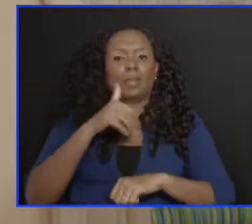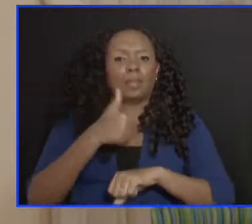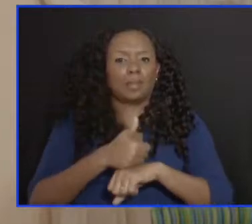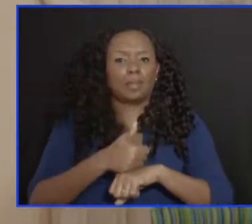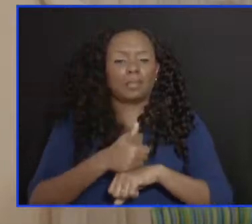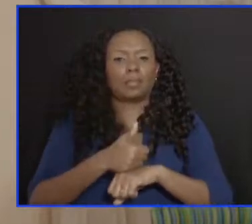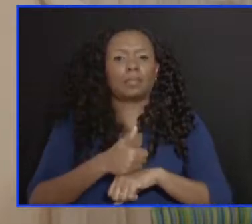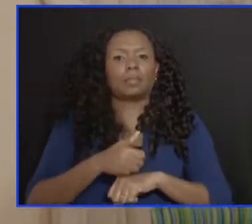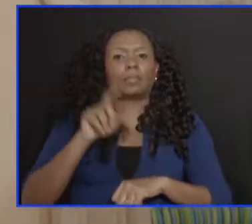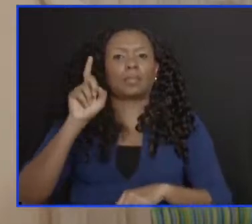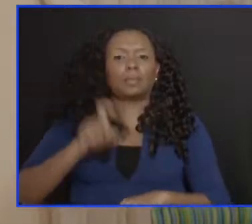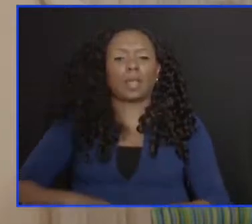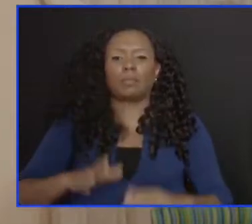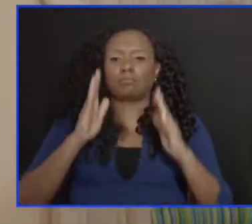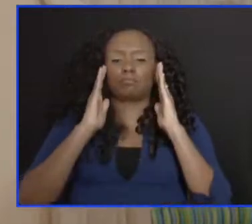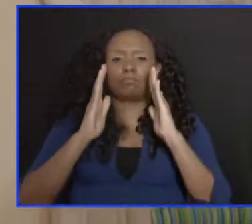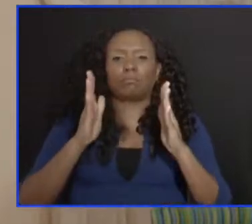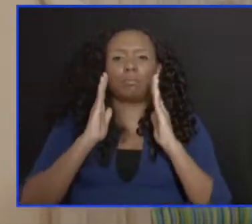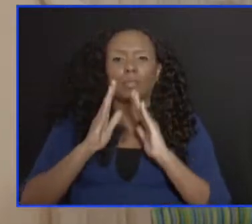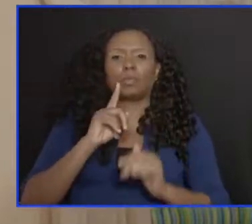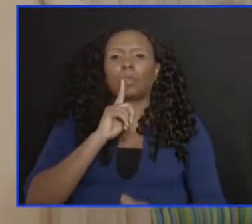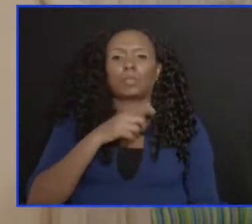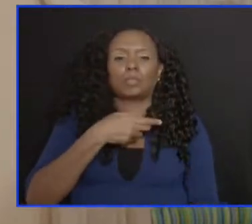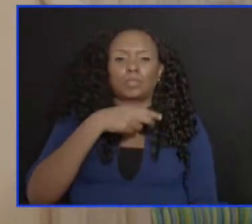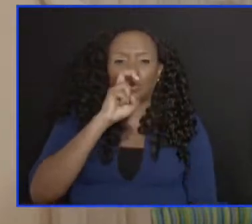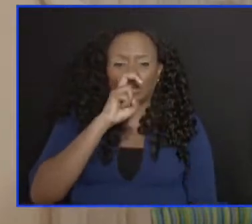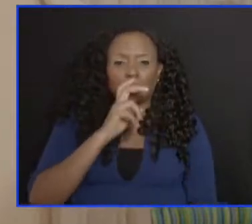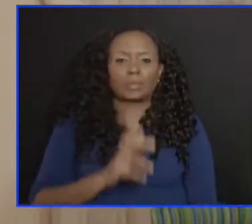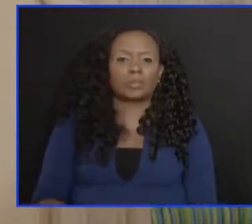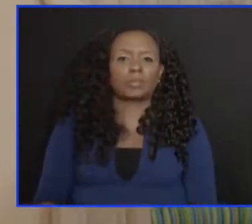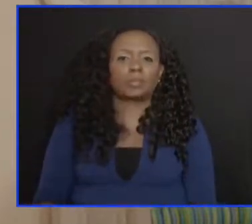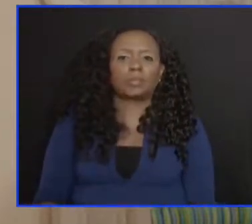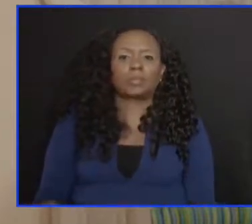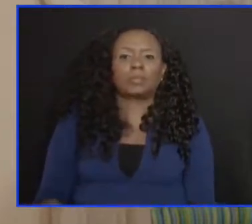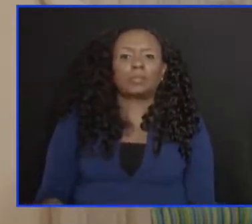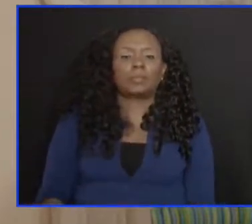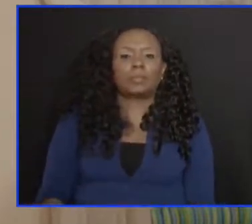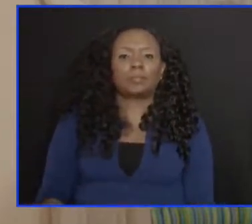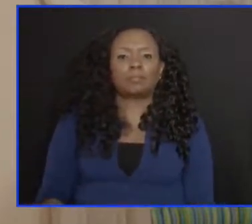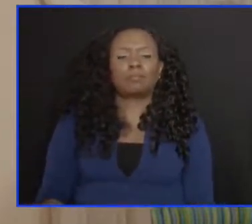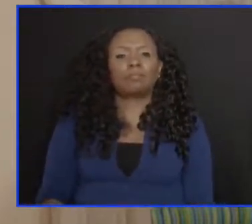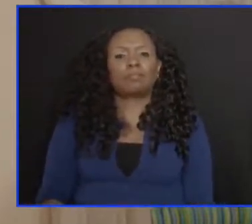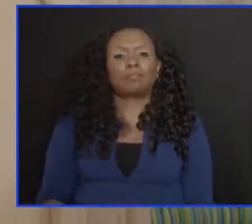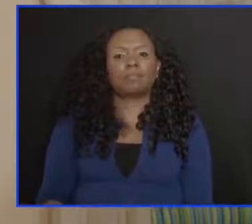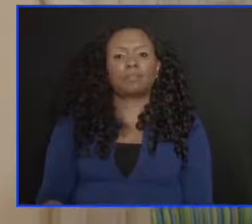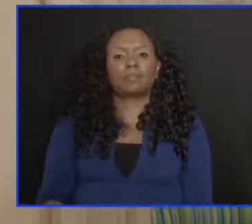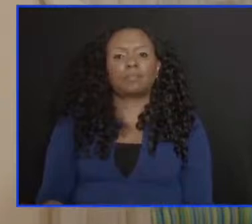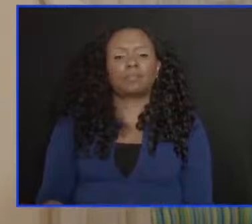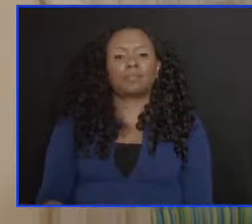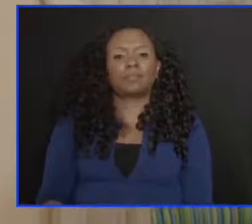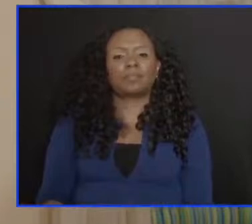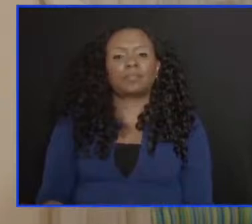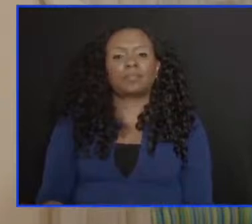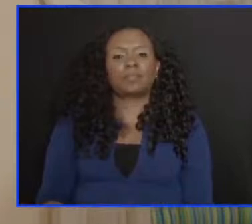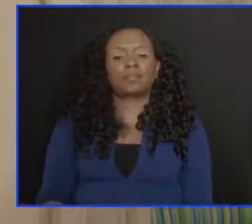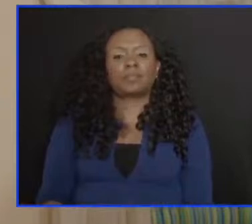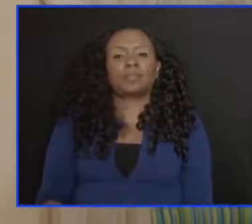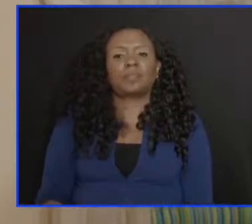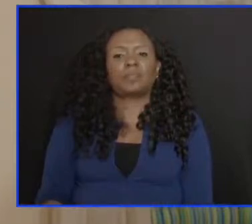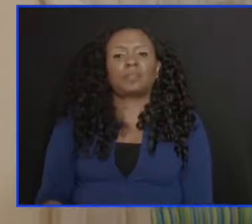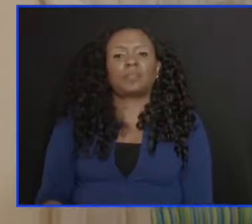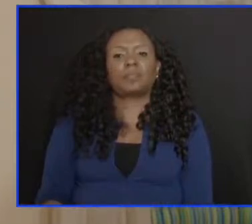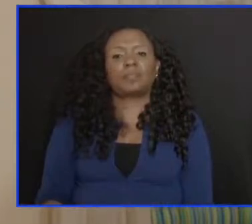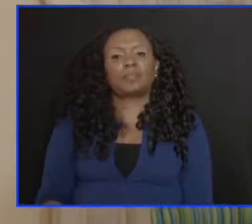have to be adhered to as strictly as possible to reduce the chance. The other thing that we would tell the person who has returned to